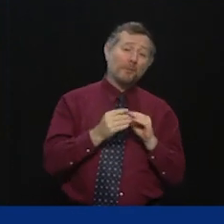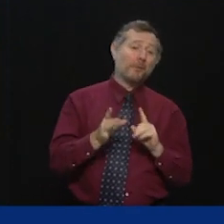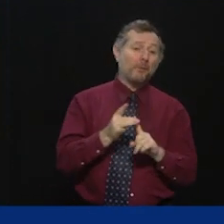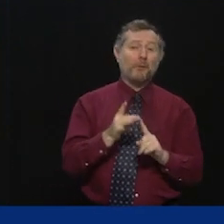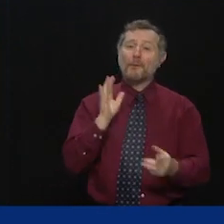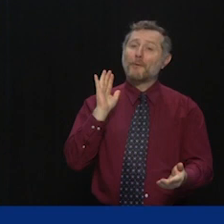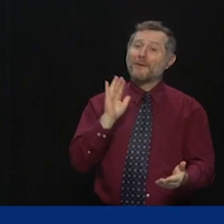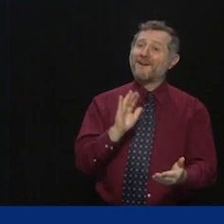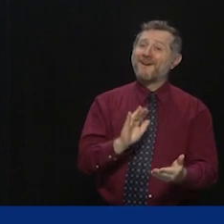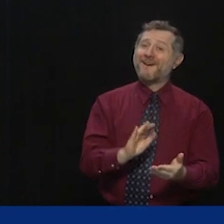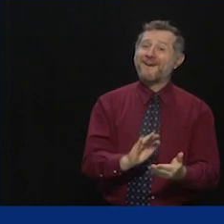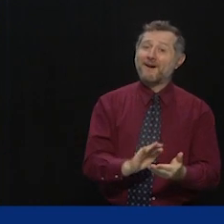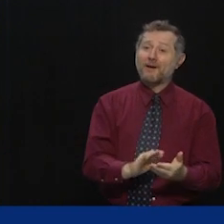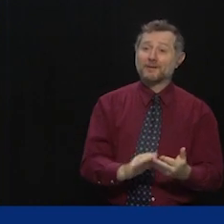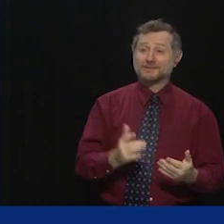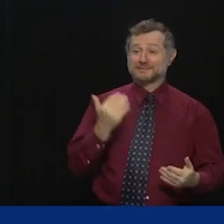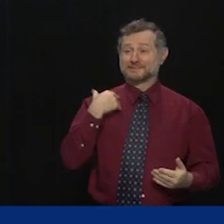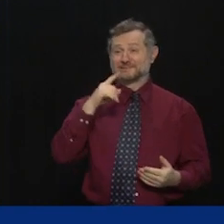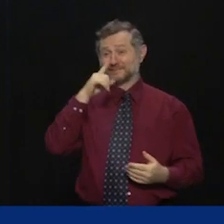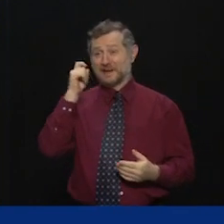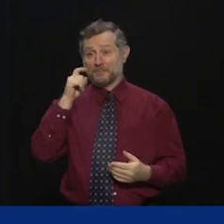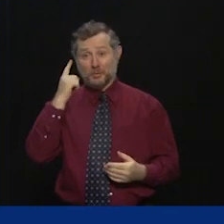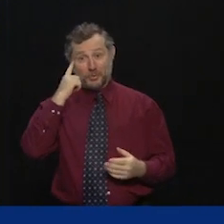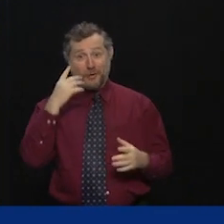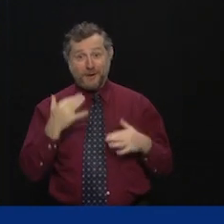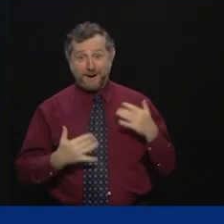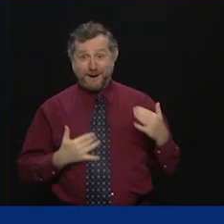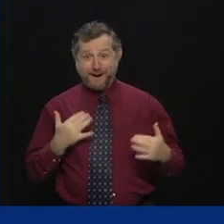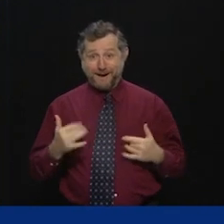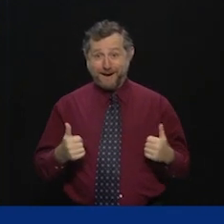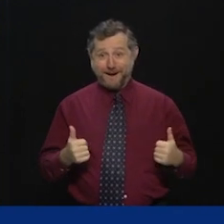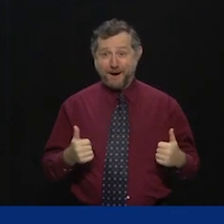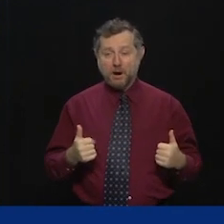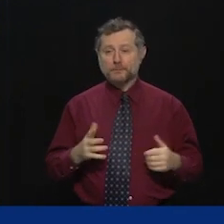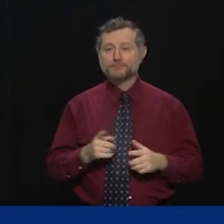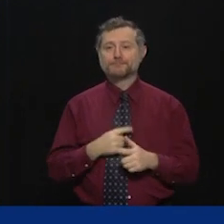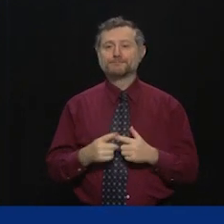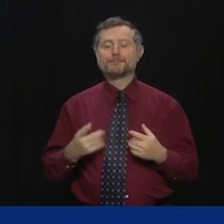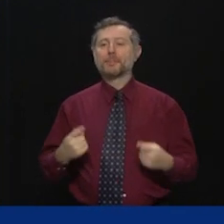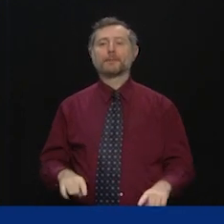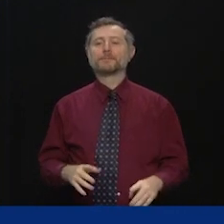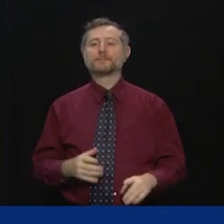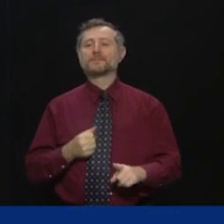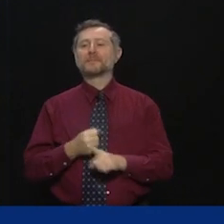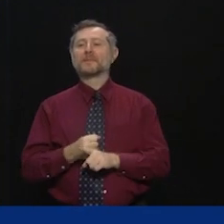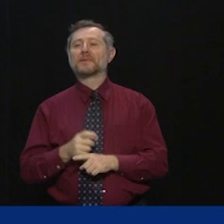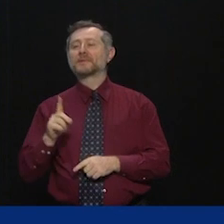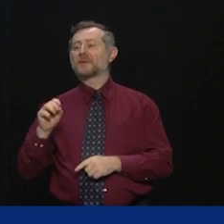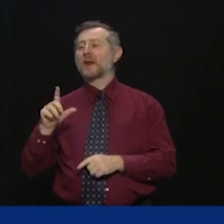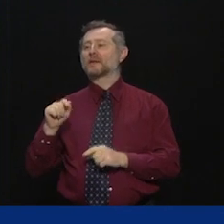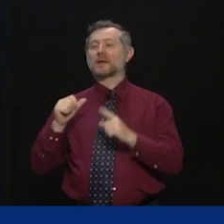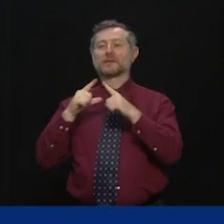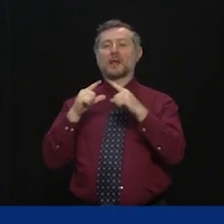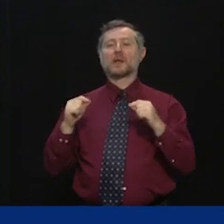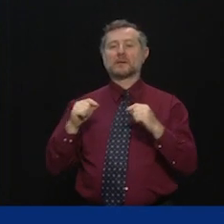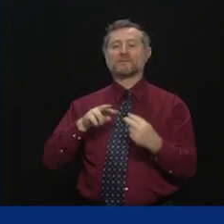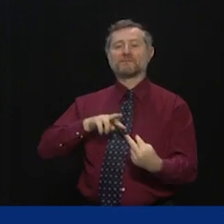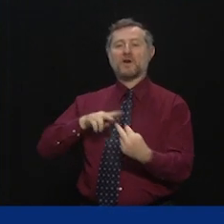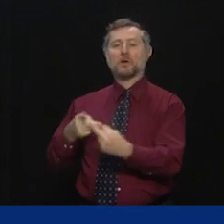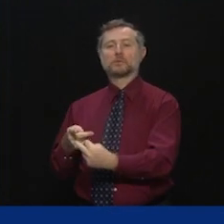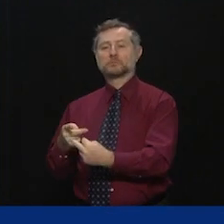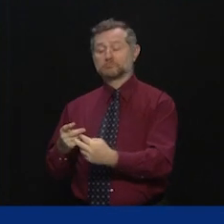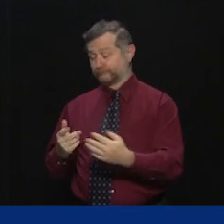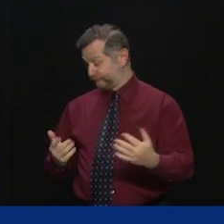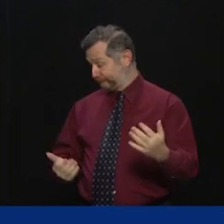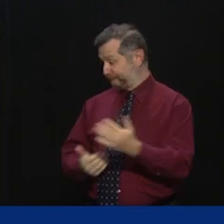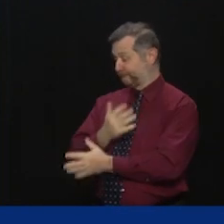the beginning of this past summer. And all of a sudden, this Delta variant just came and just snuck up on us. I mean, it